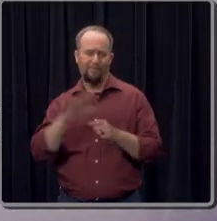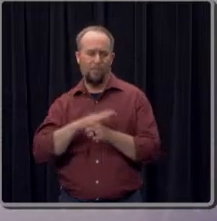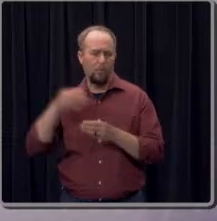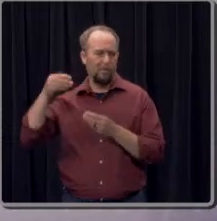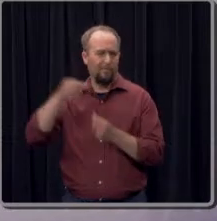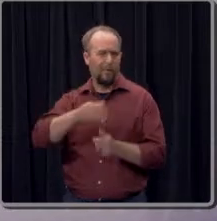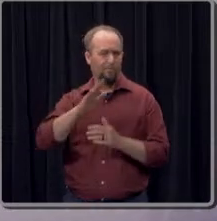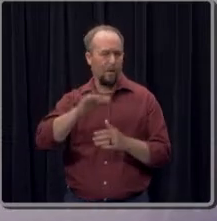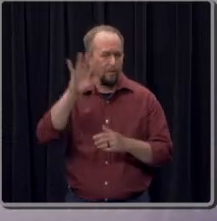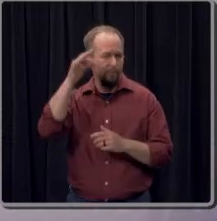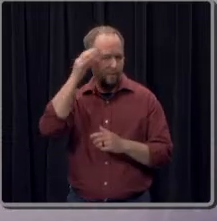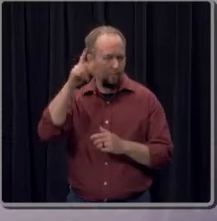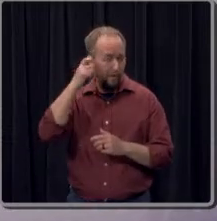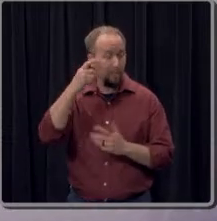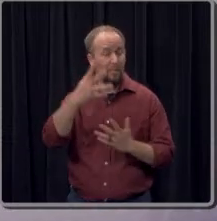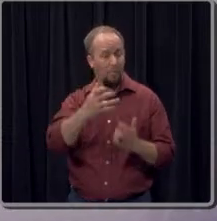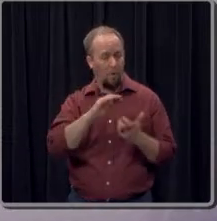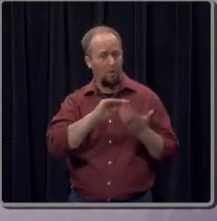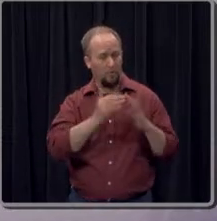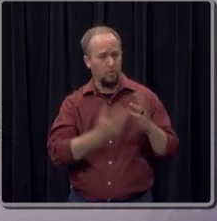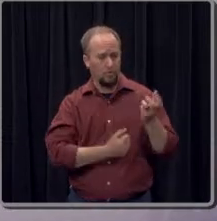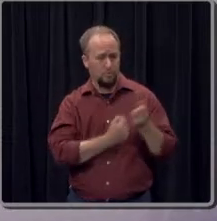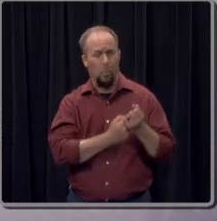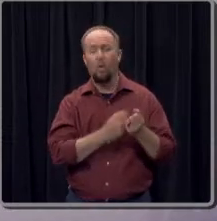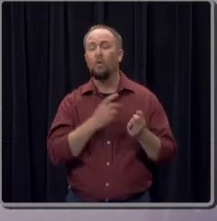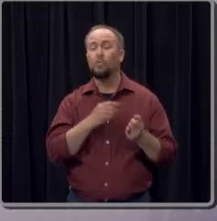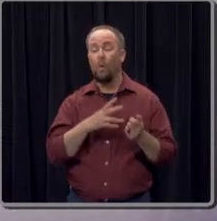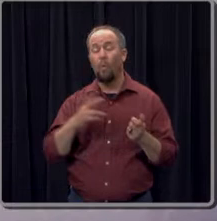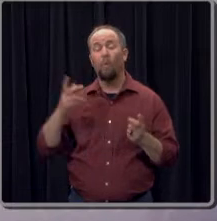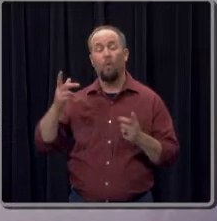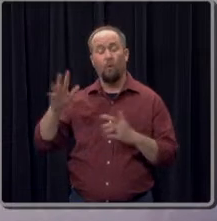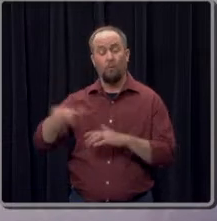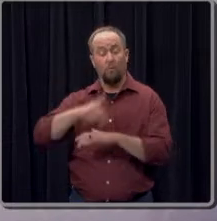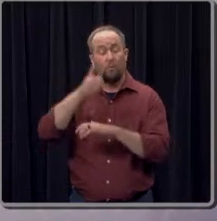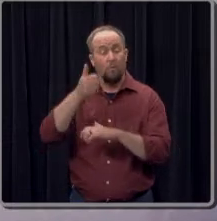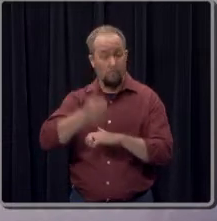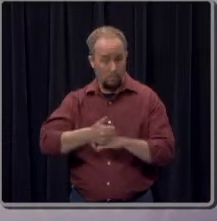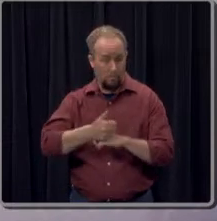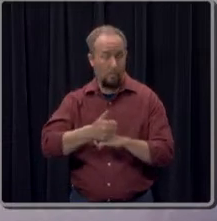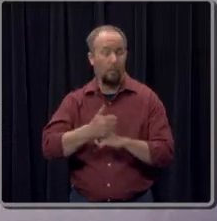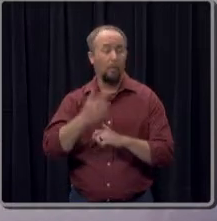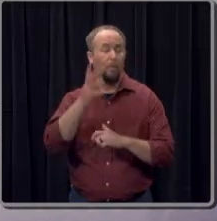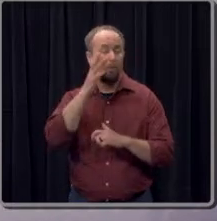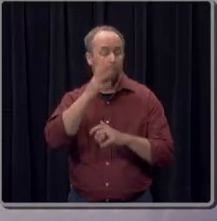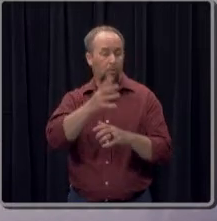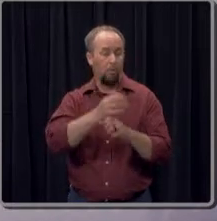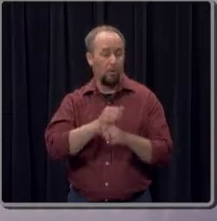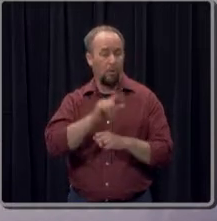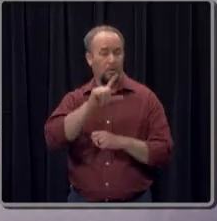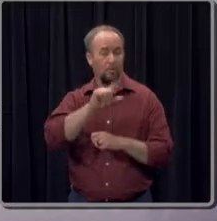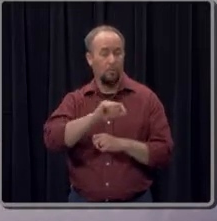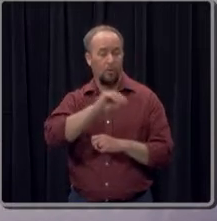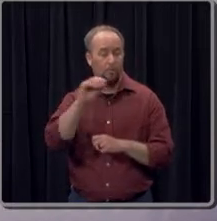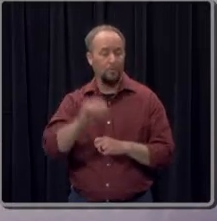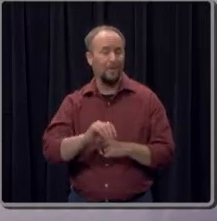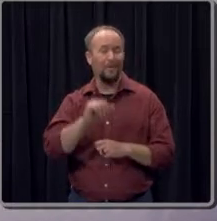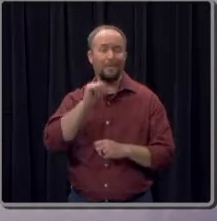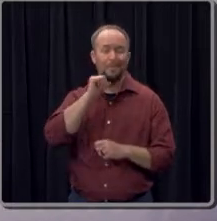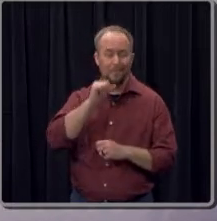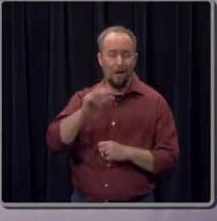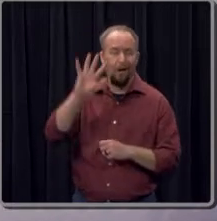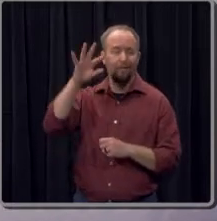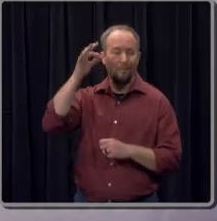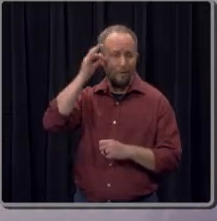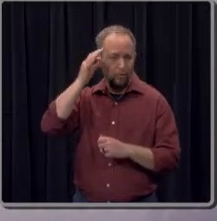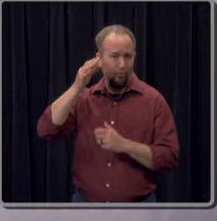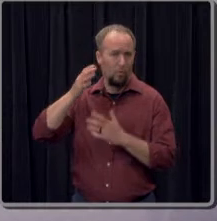federal government. They want community support. So they put in there that we will get a 20% non-federal share match